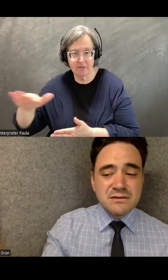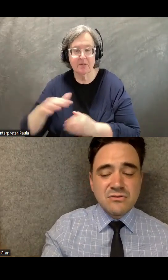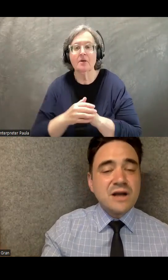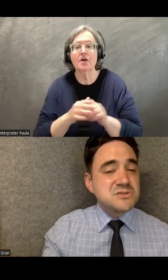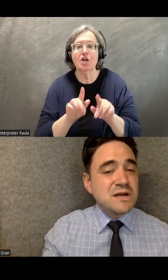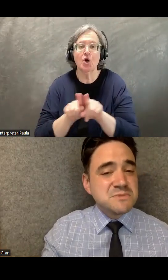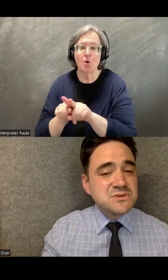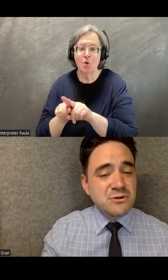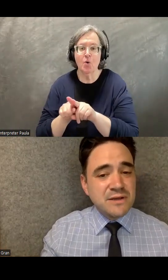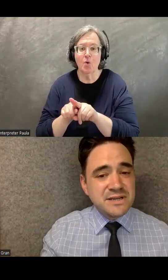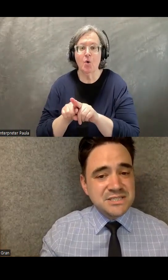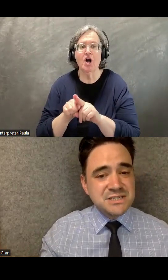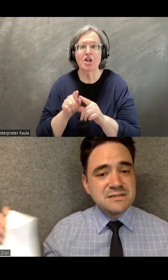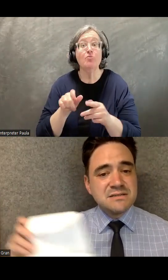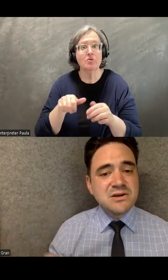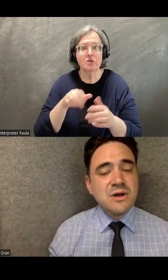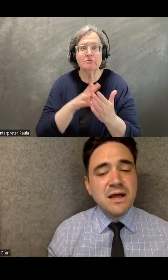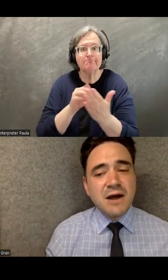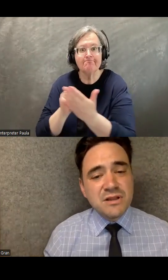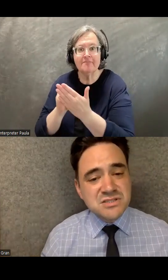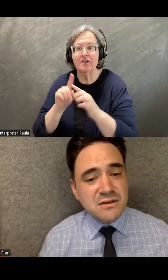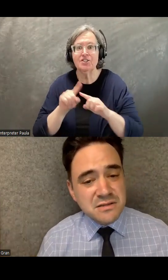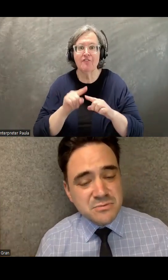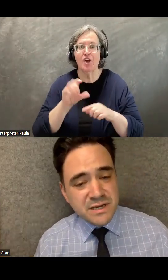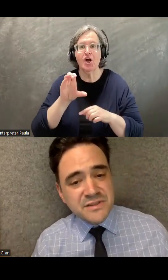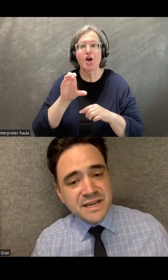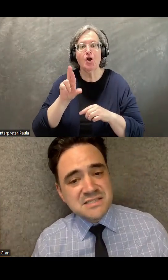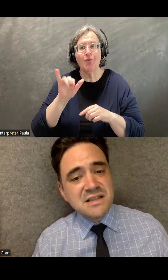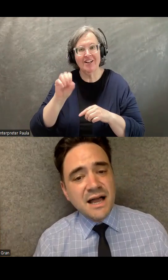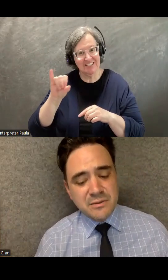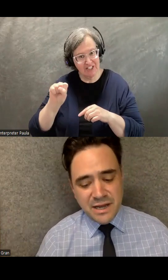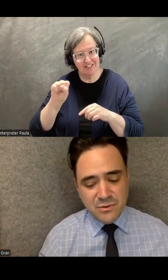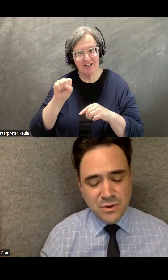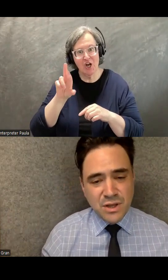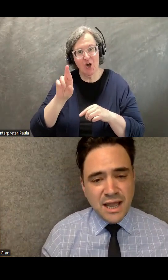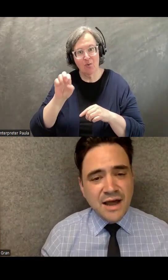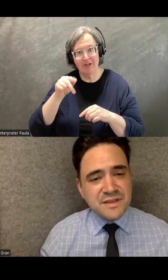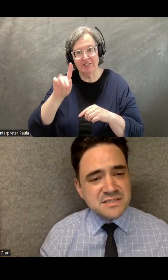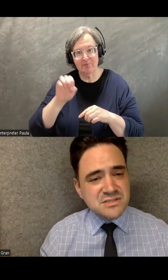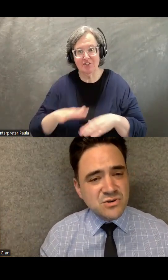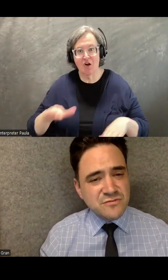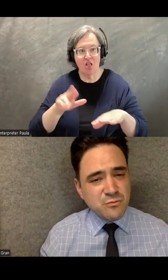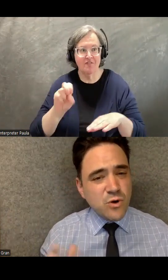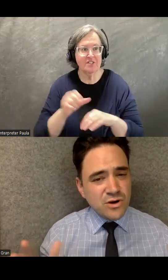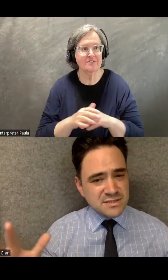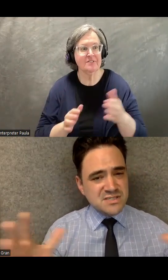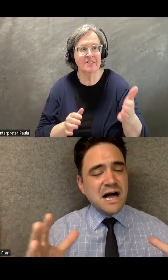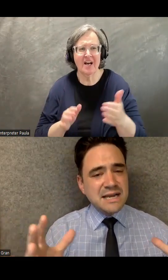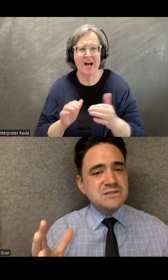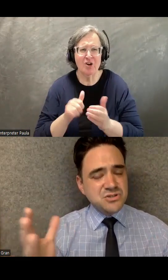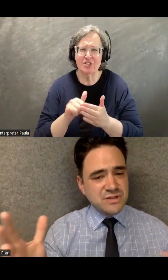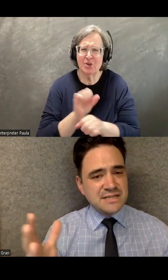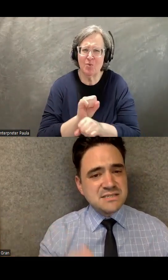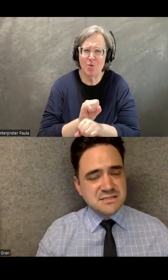replicating crisis respites all around the nation. So I wanted to talk a little bit on the next slide about how these sort of work and